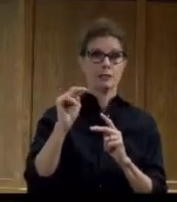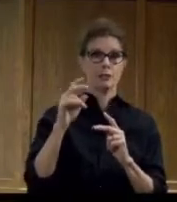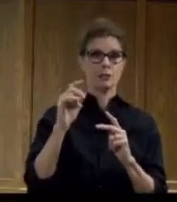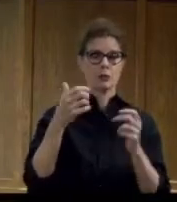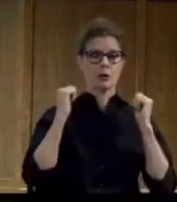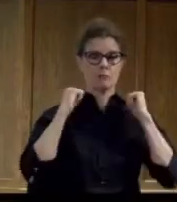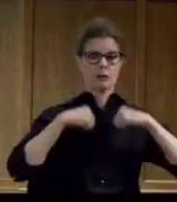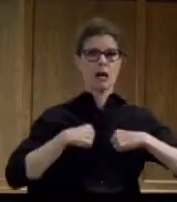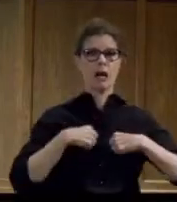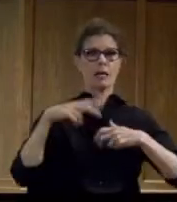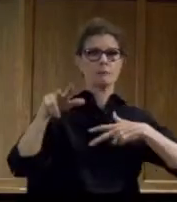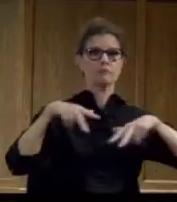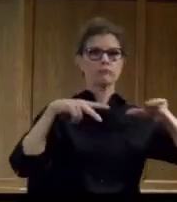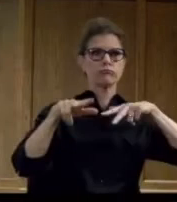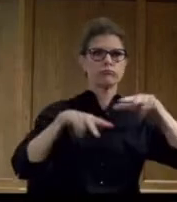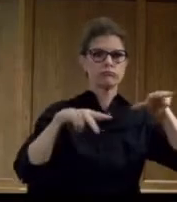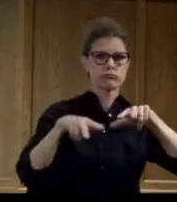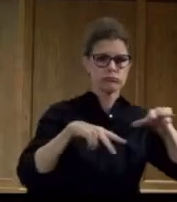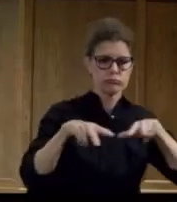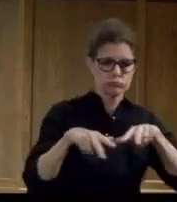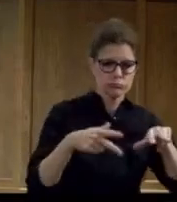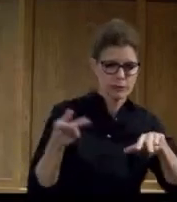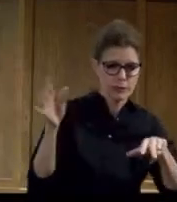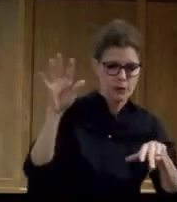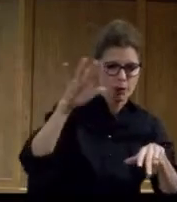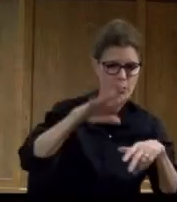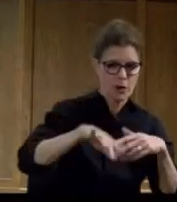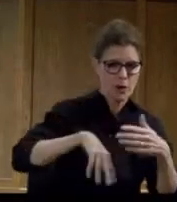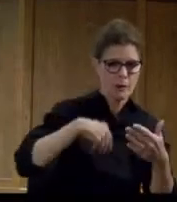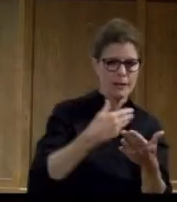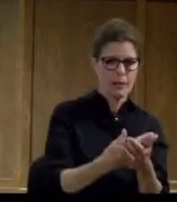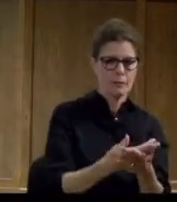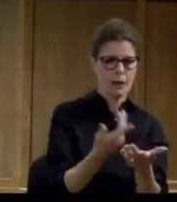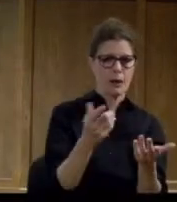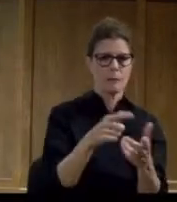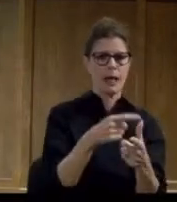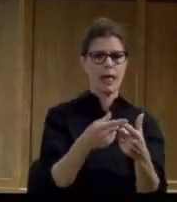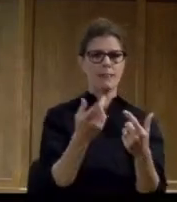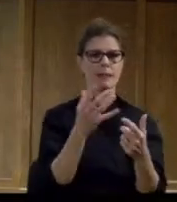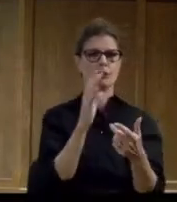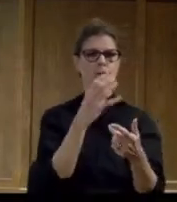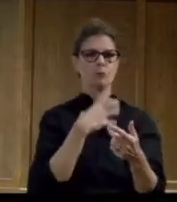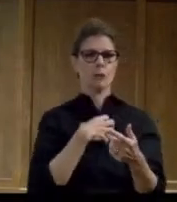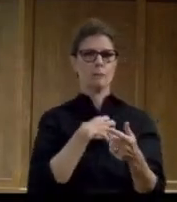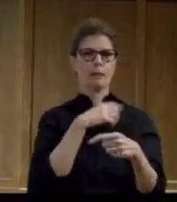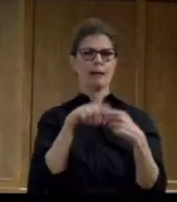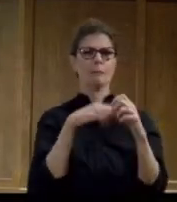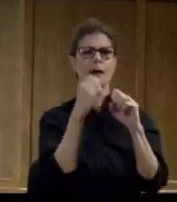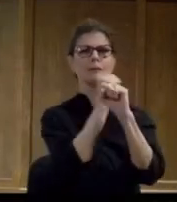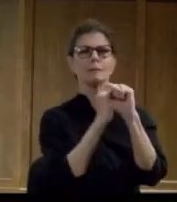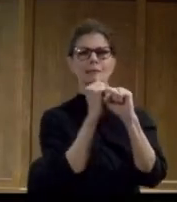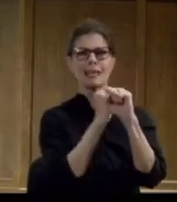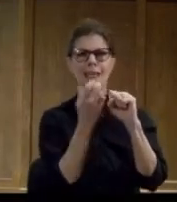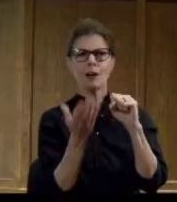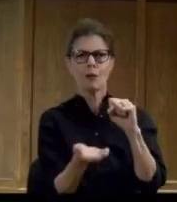someone who can practice ground-up gratitude? So the book of